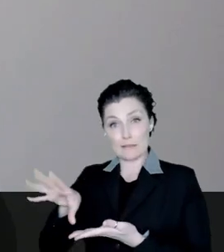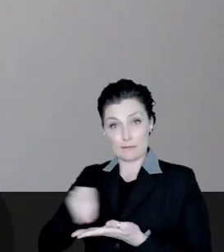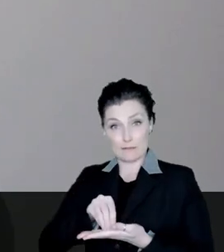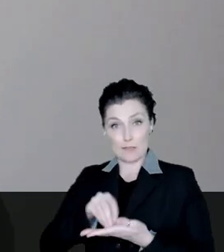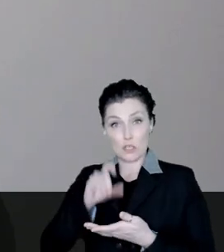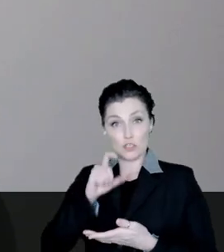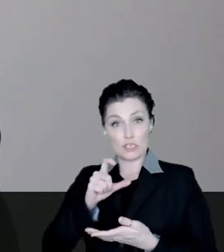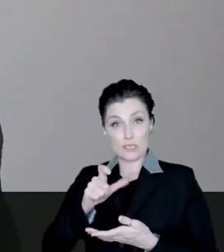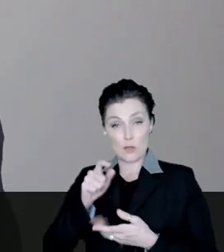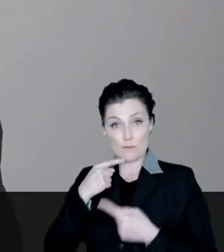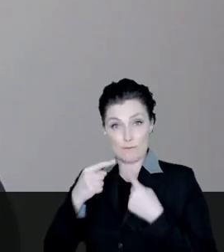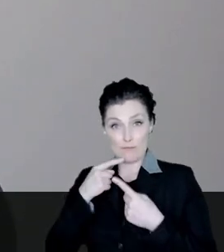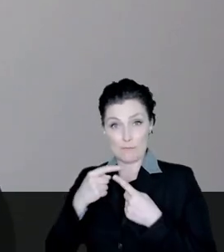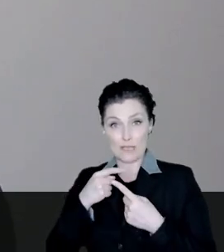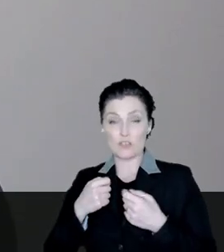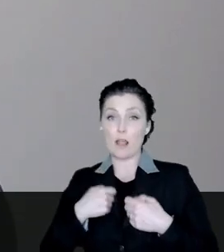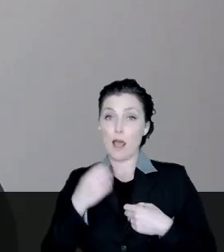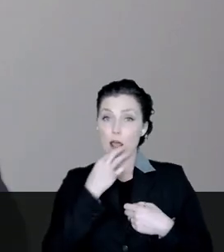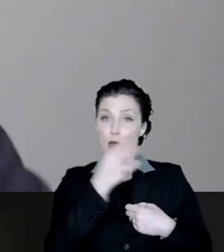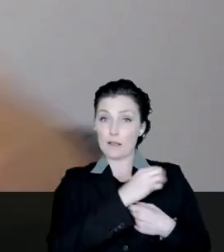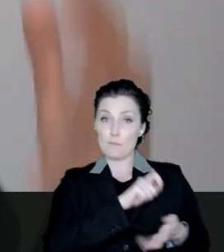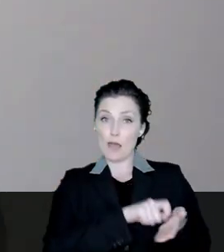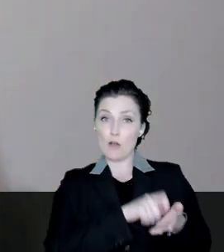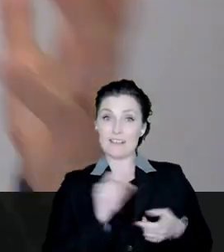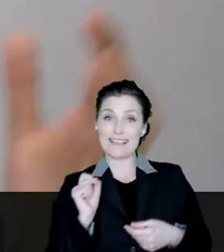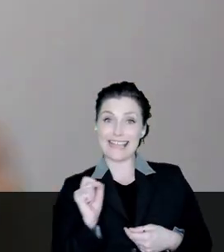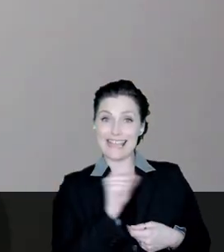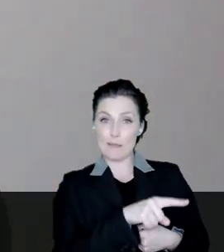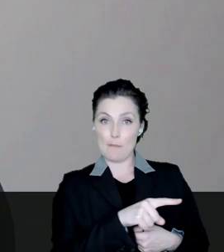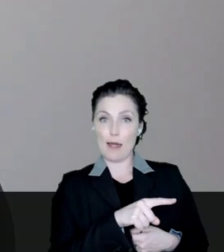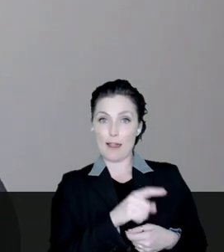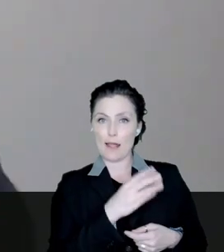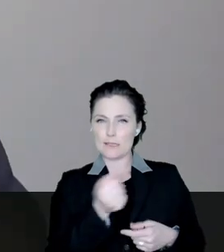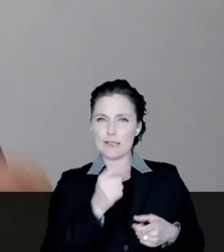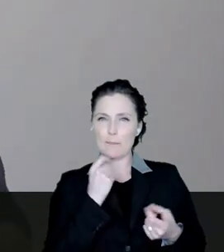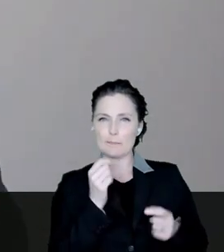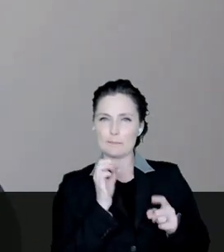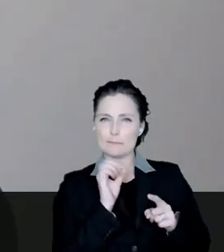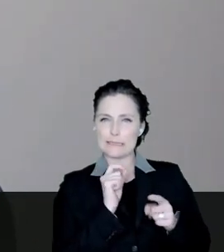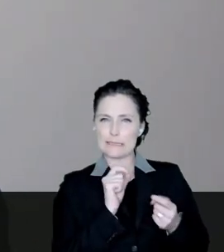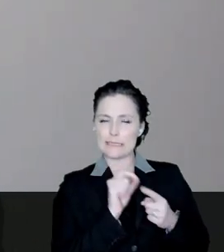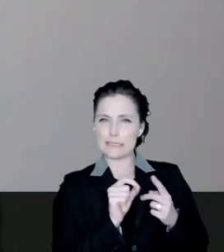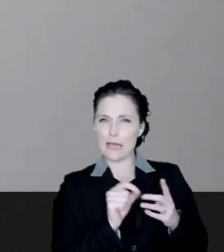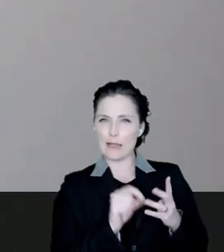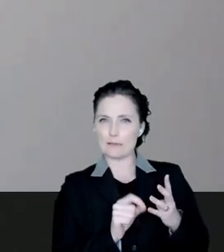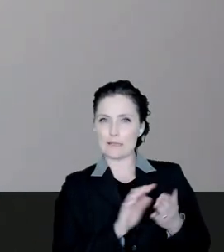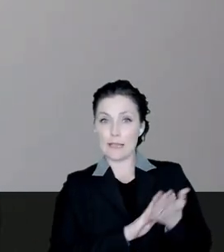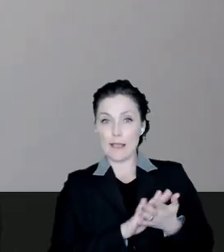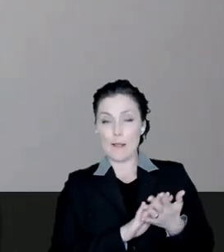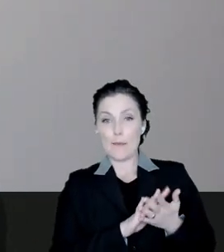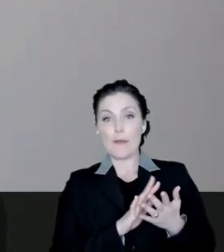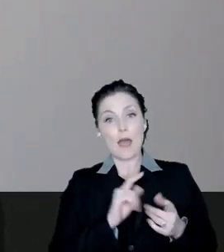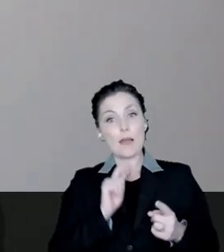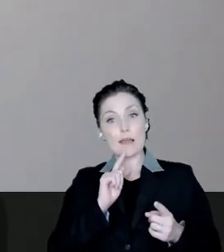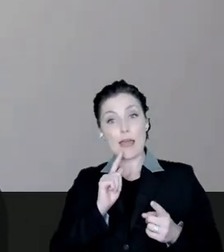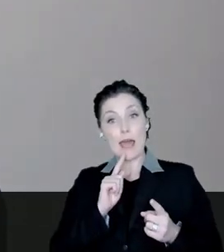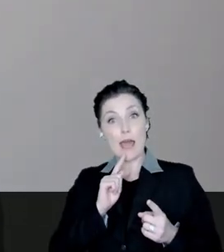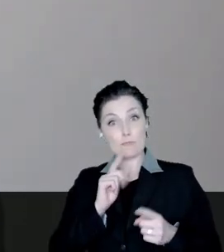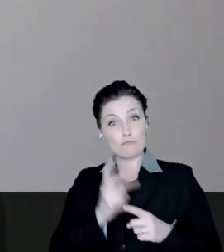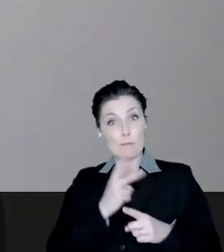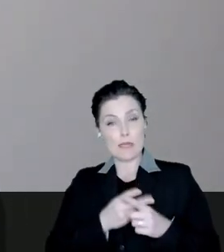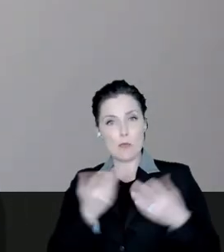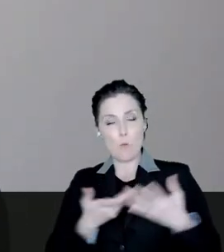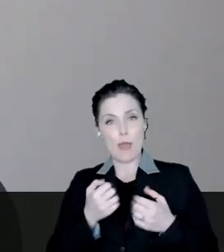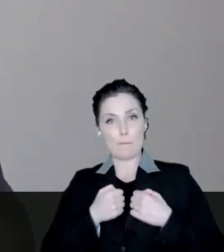to email Chino some of the details, and we can amplify again on my Twitter tomorrow some of the